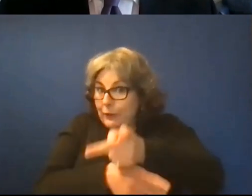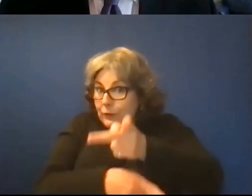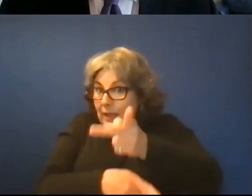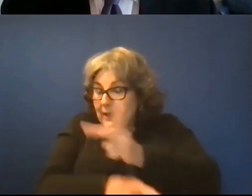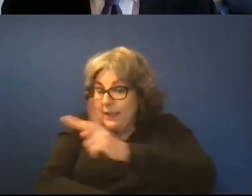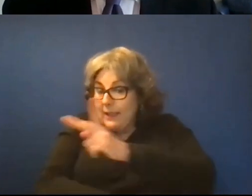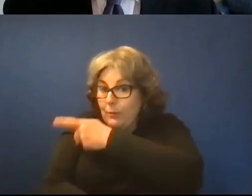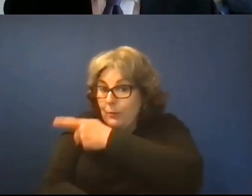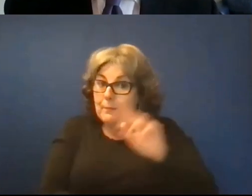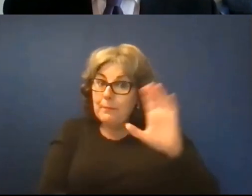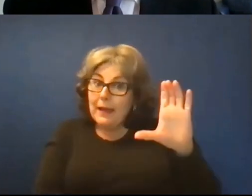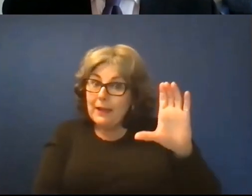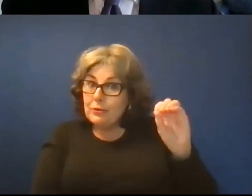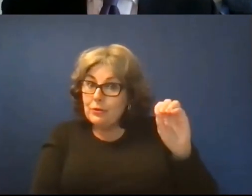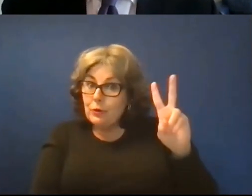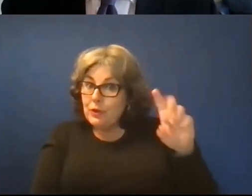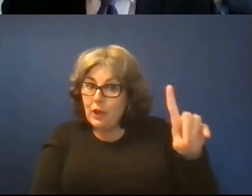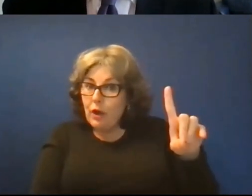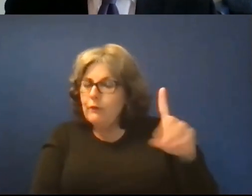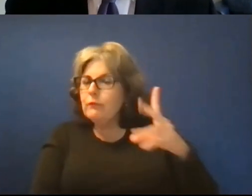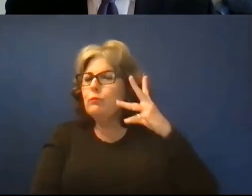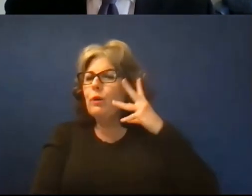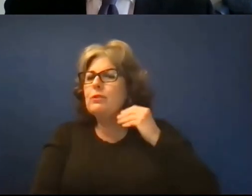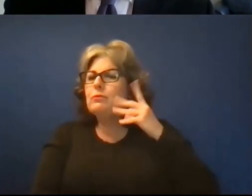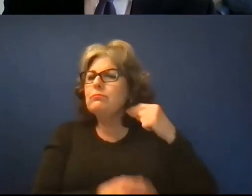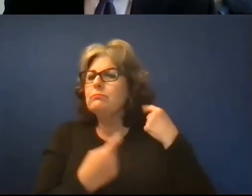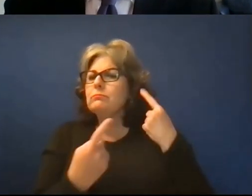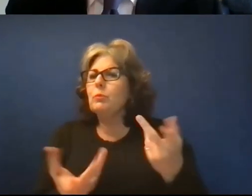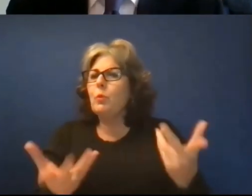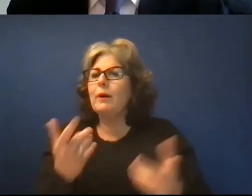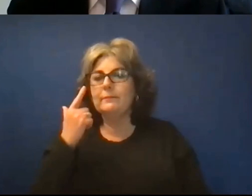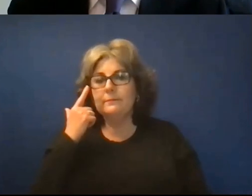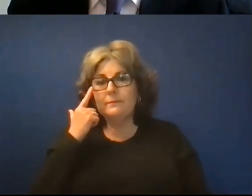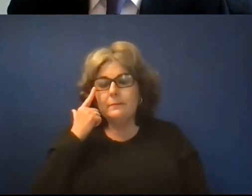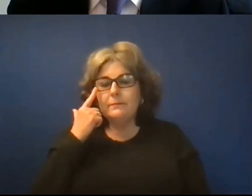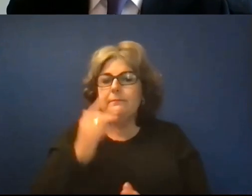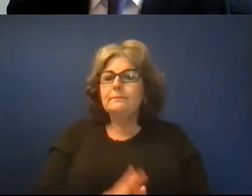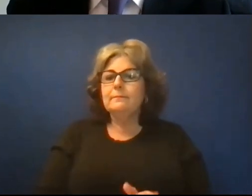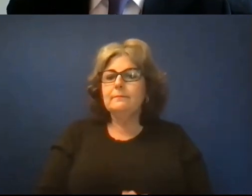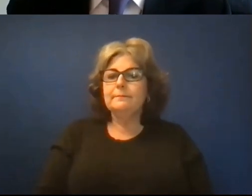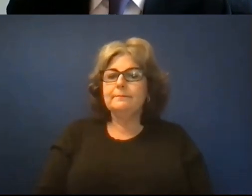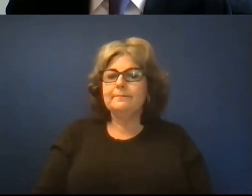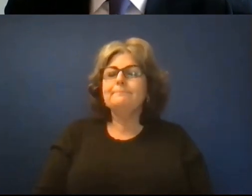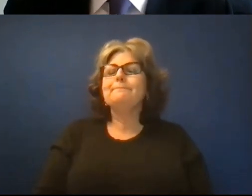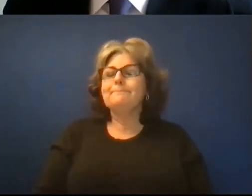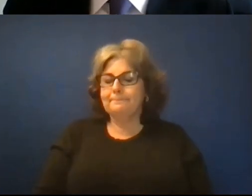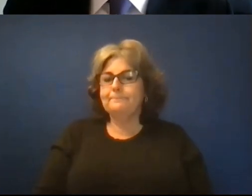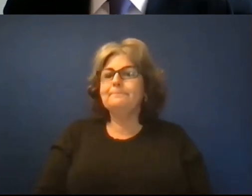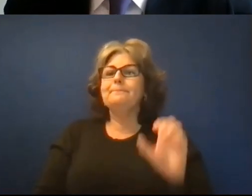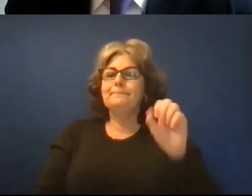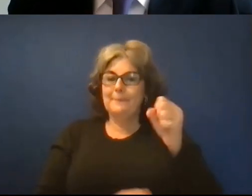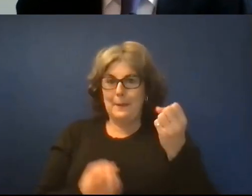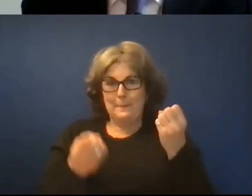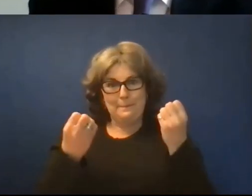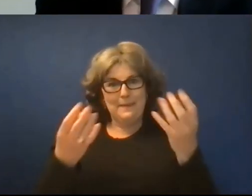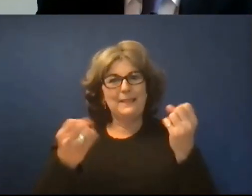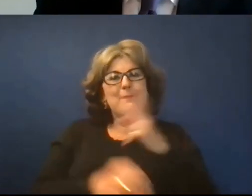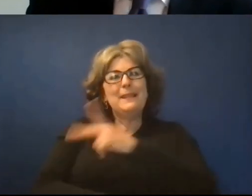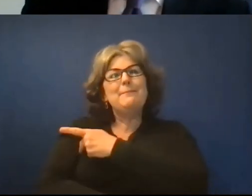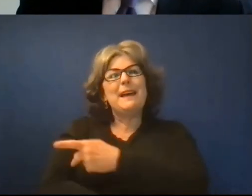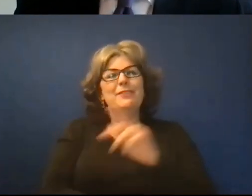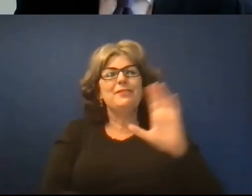patients? And what has it been like in that experience the last several months? Yes, I've treated a lot of COVID patients.